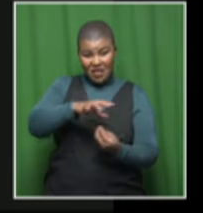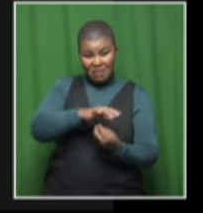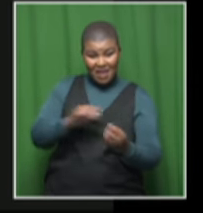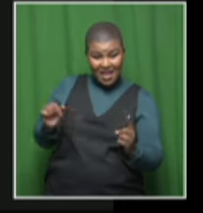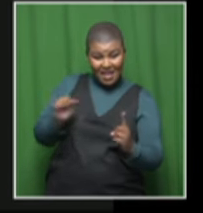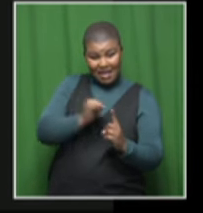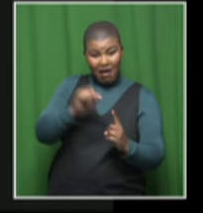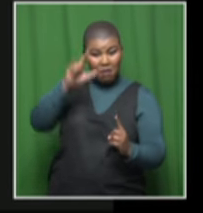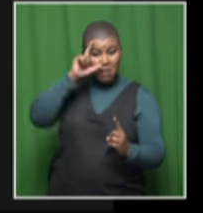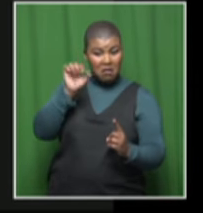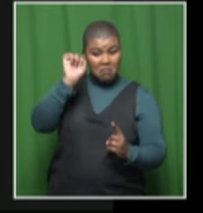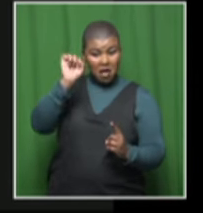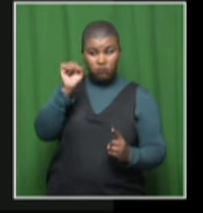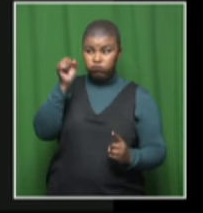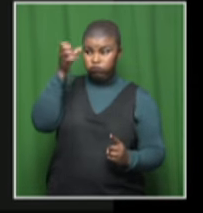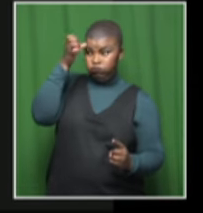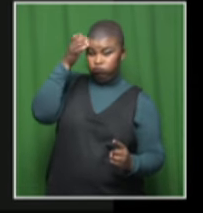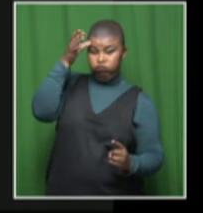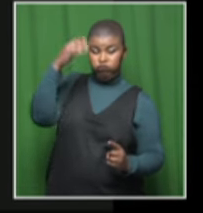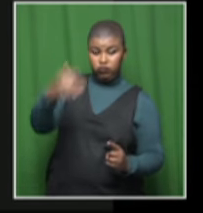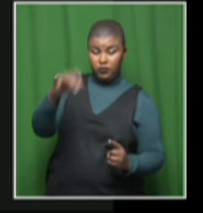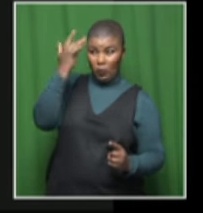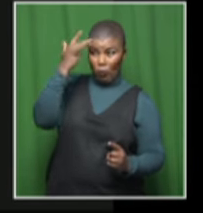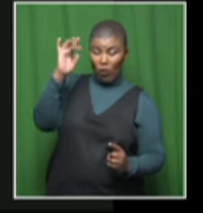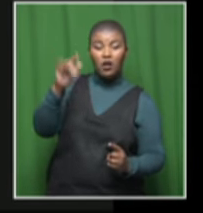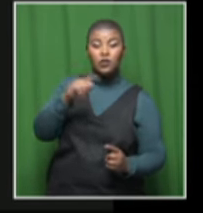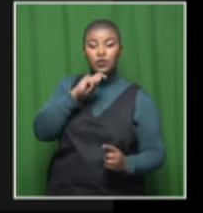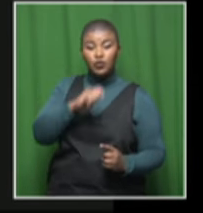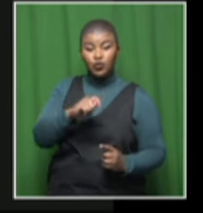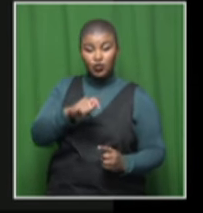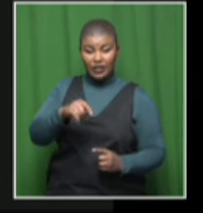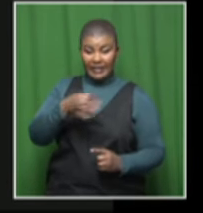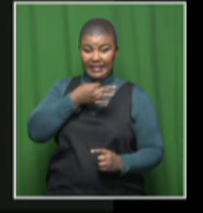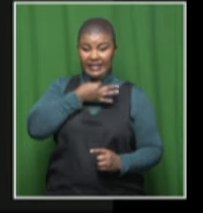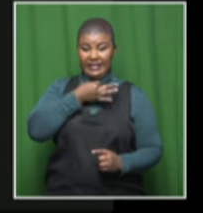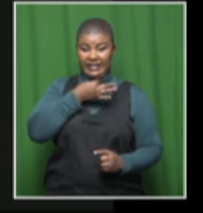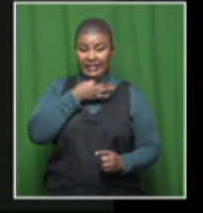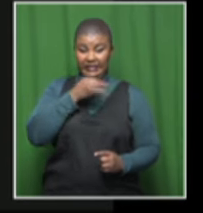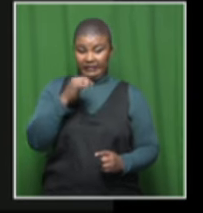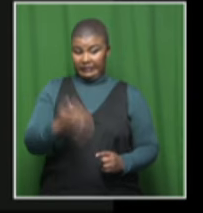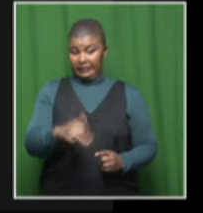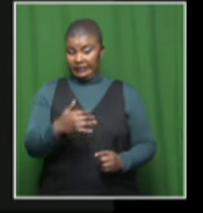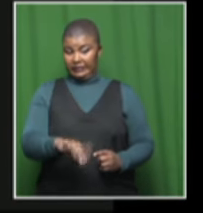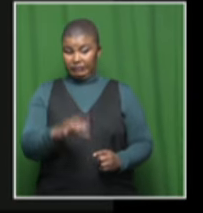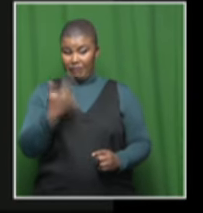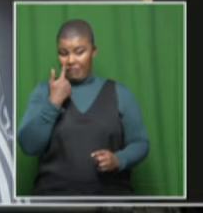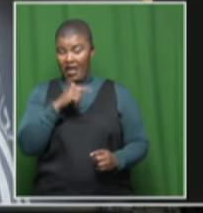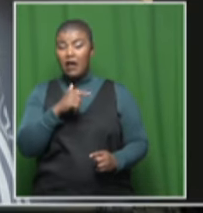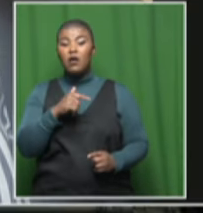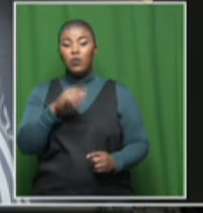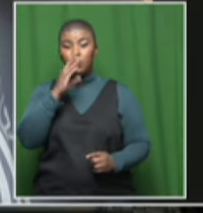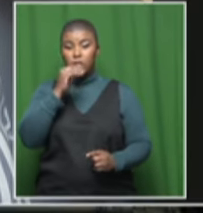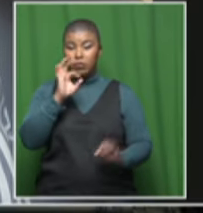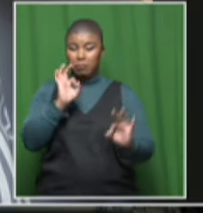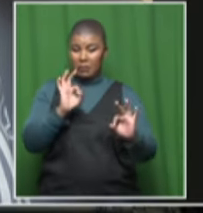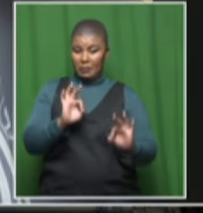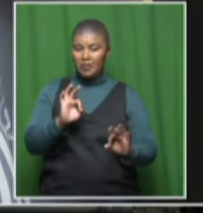and speaks well, both impeccable Zulu and impeccable English. Mm. And I mean, speak to us